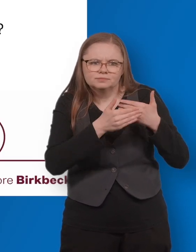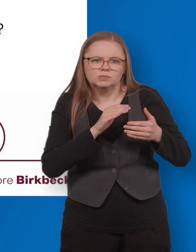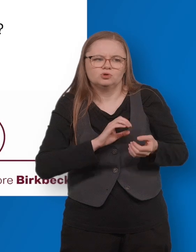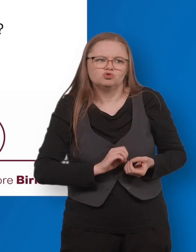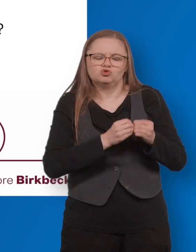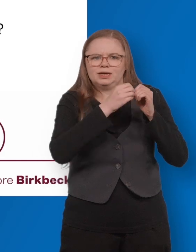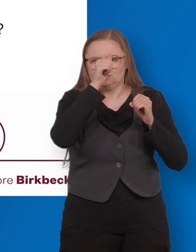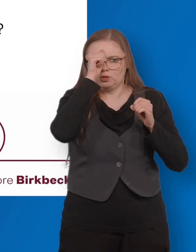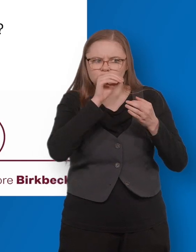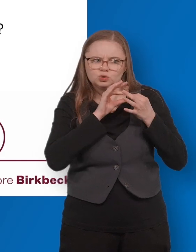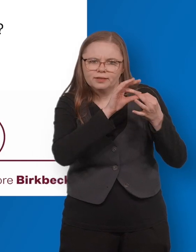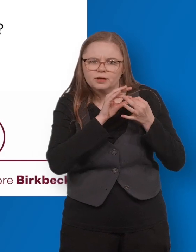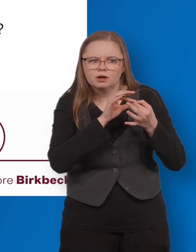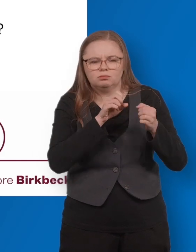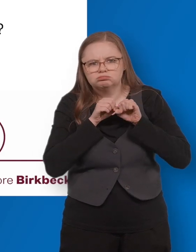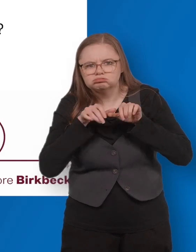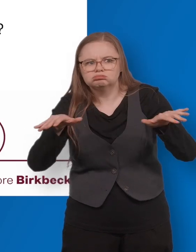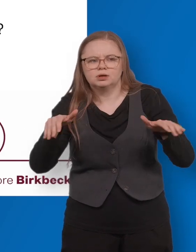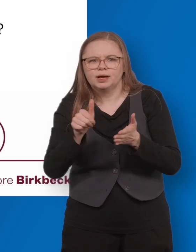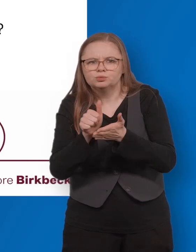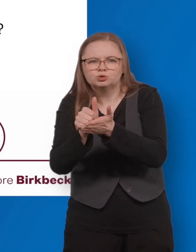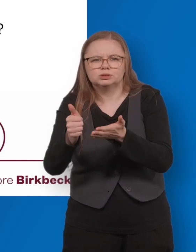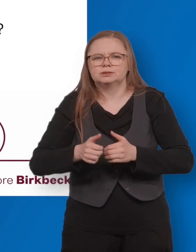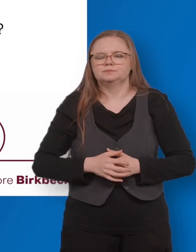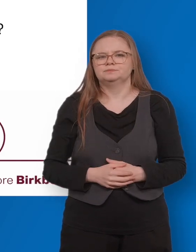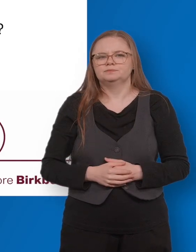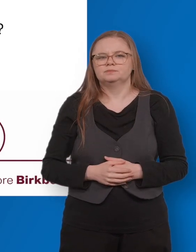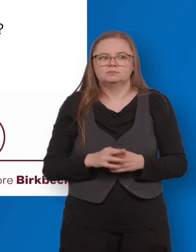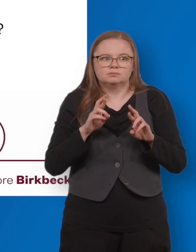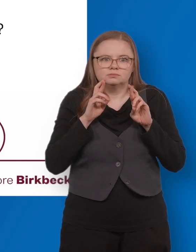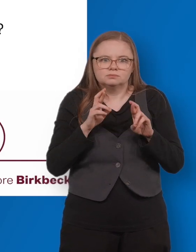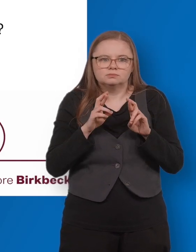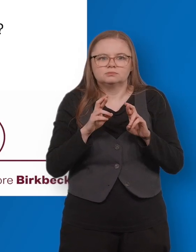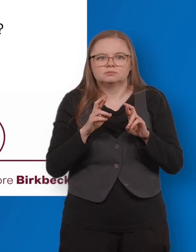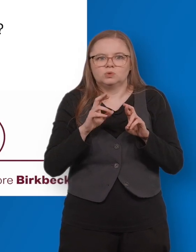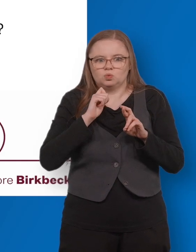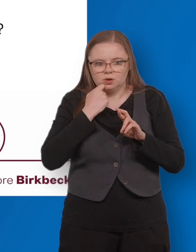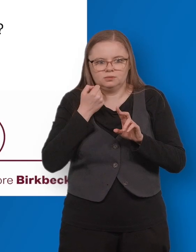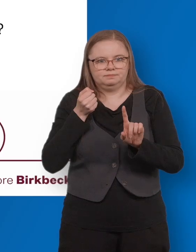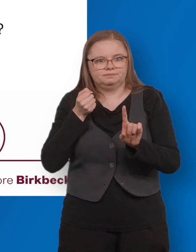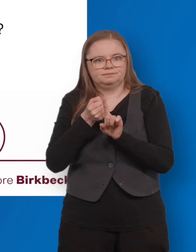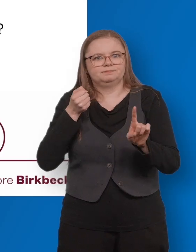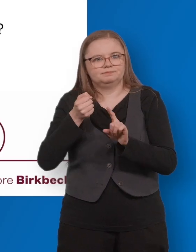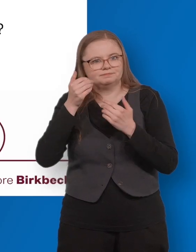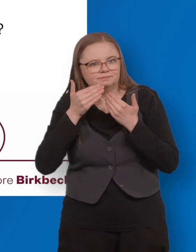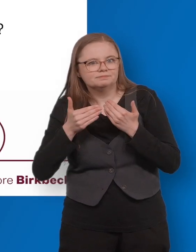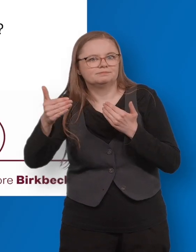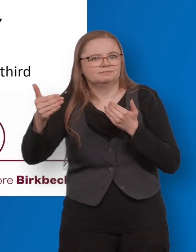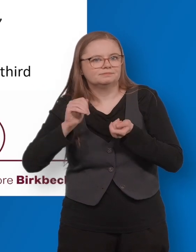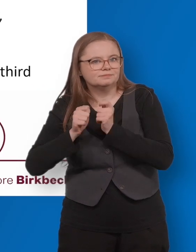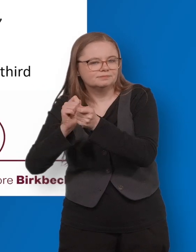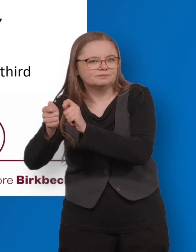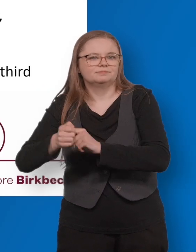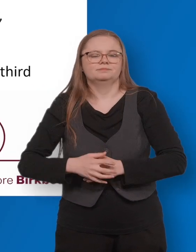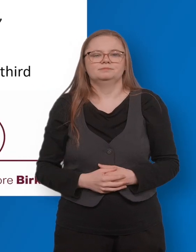knowledge, disseminating outputs, and hopefully leading some lasting outcomes and impact?